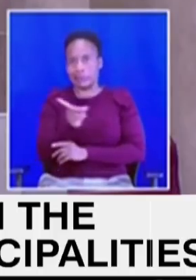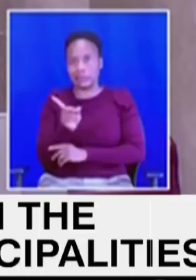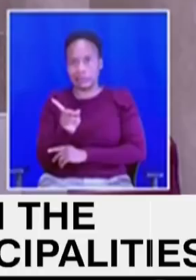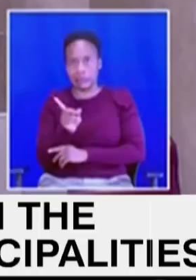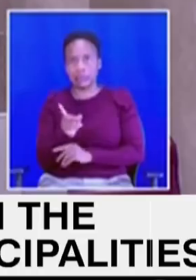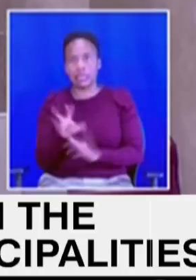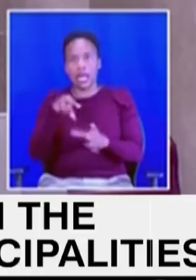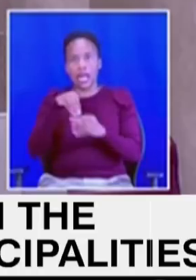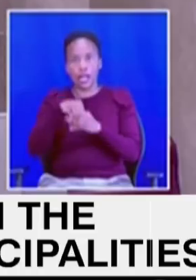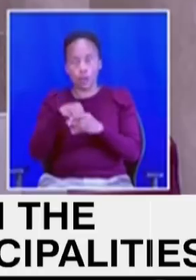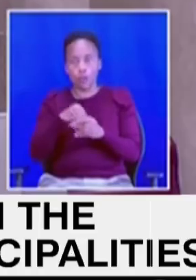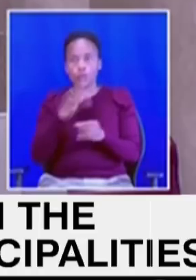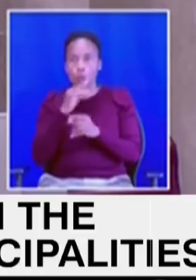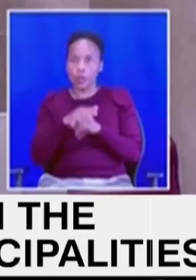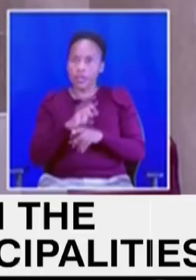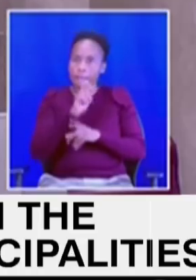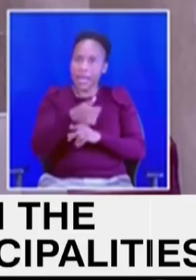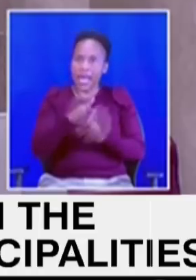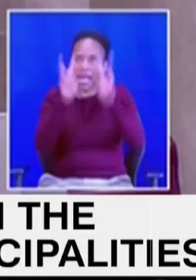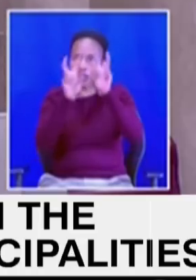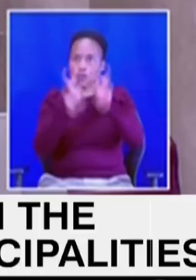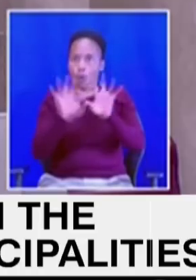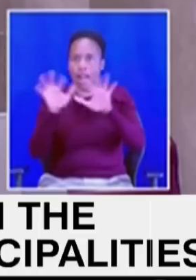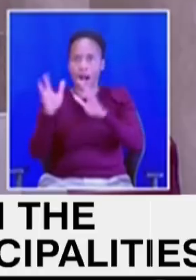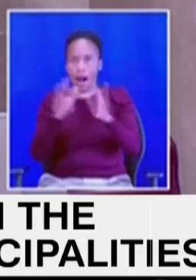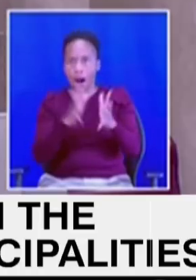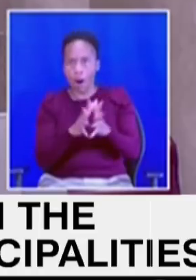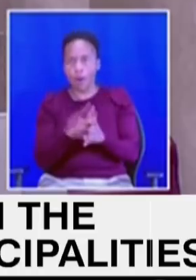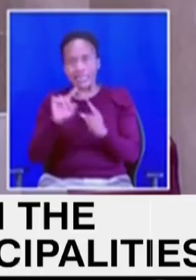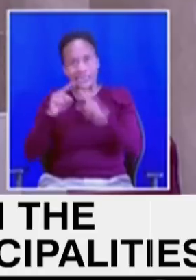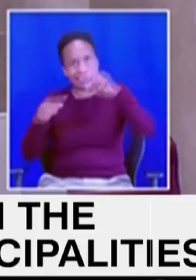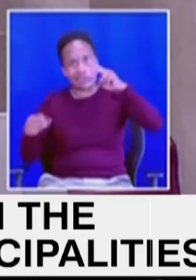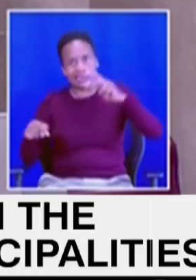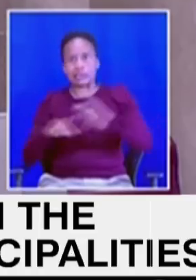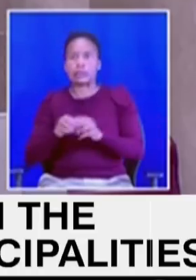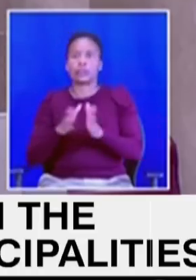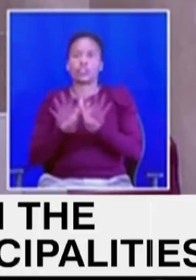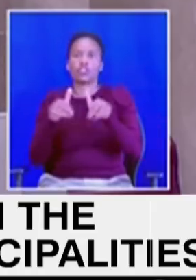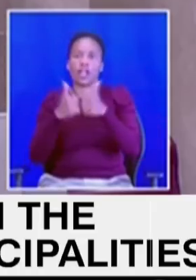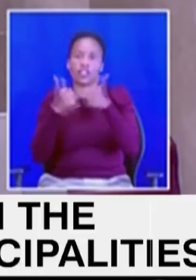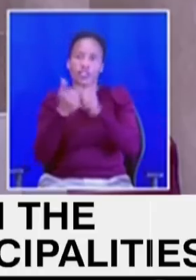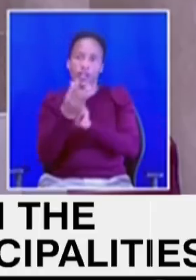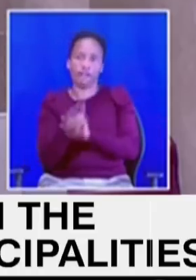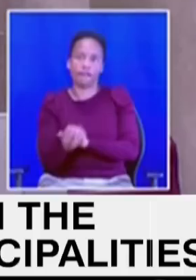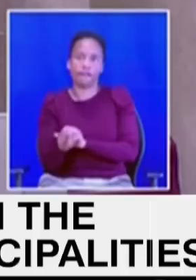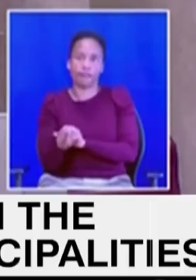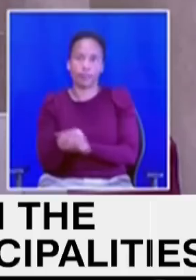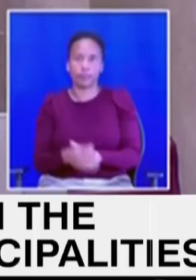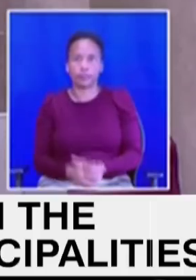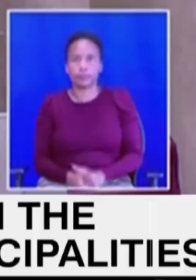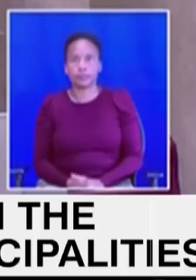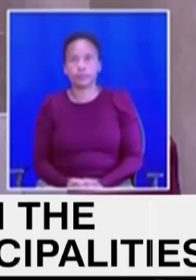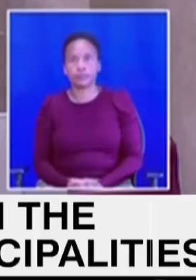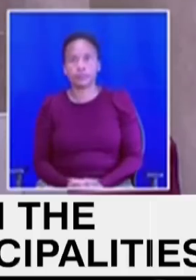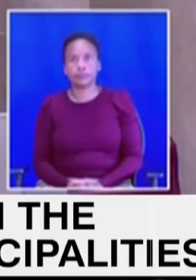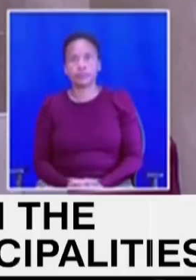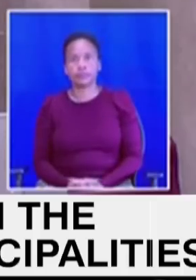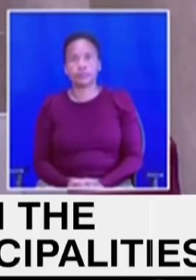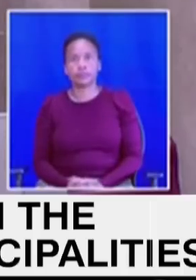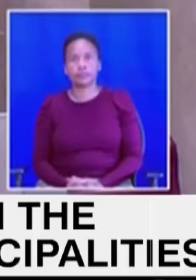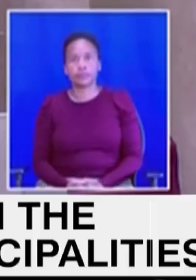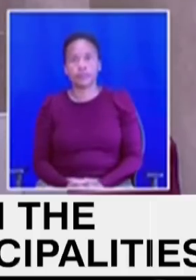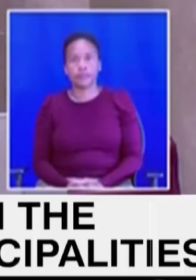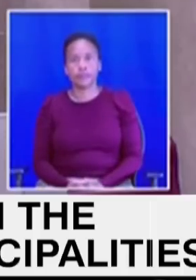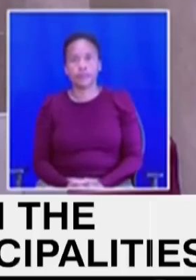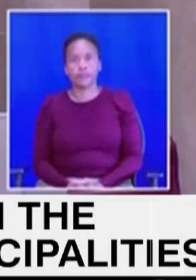including how they pay ESCOM and various other challenges. As I said to